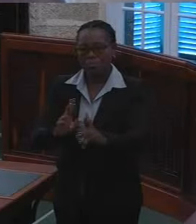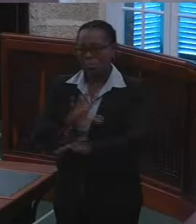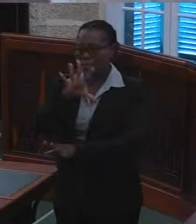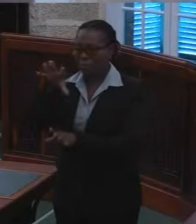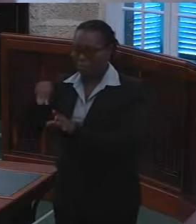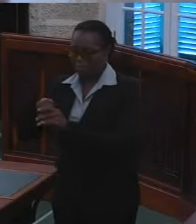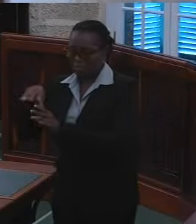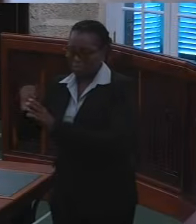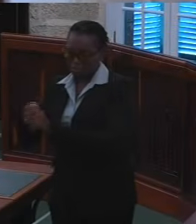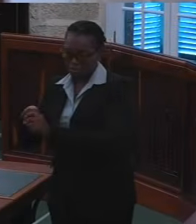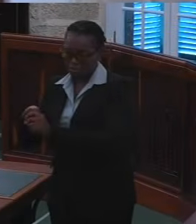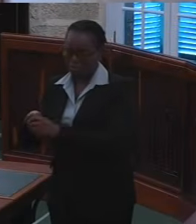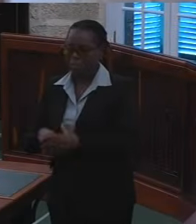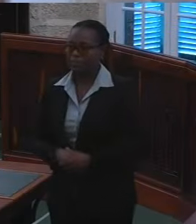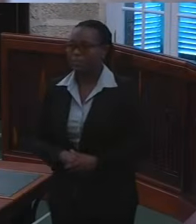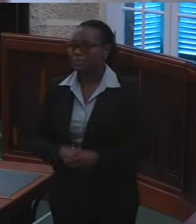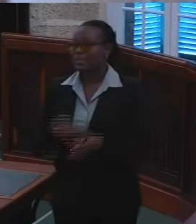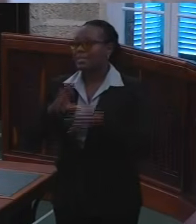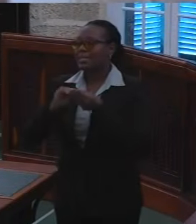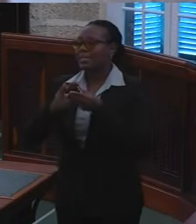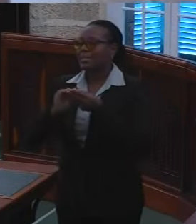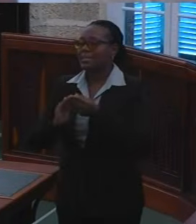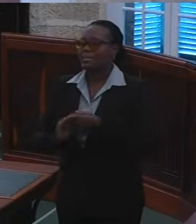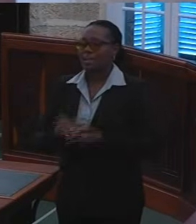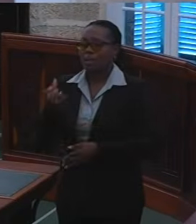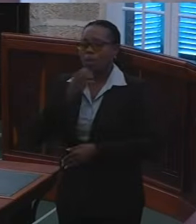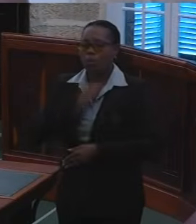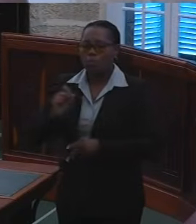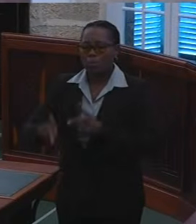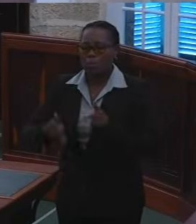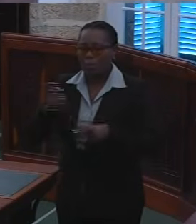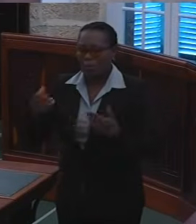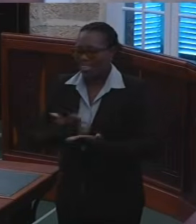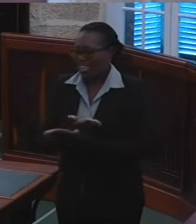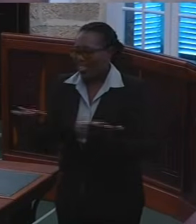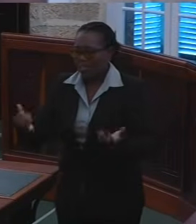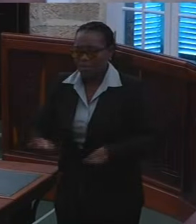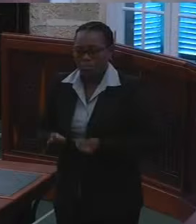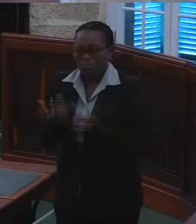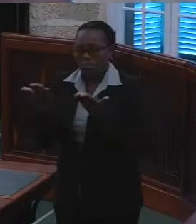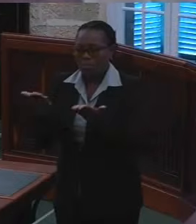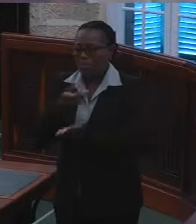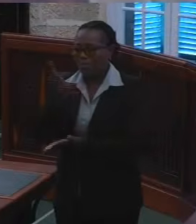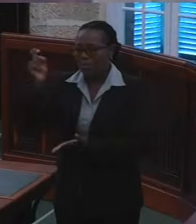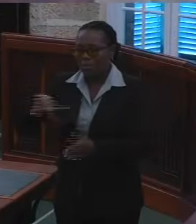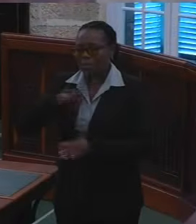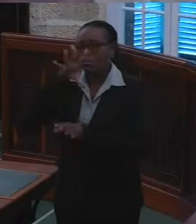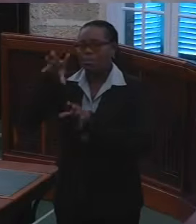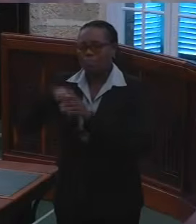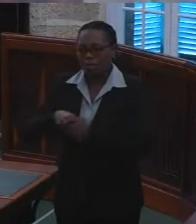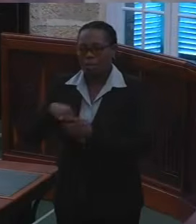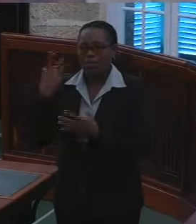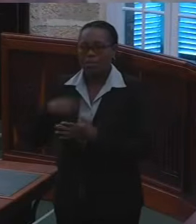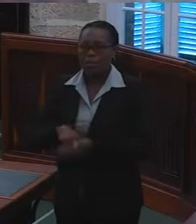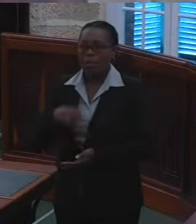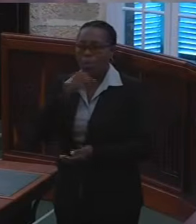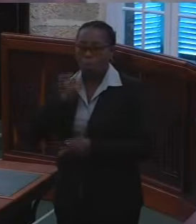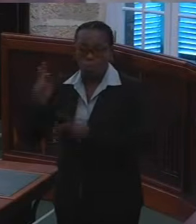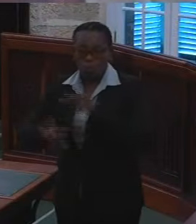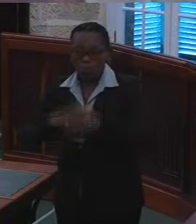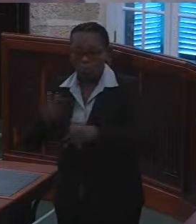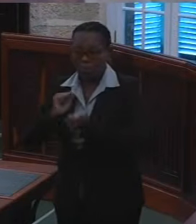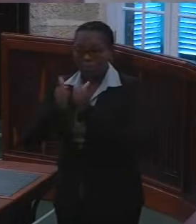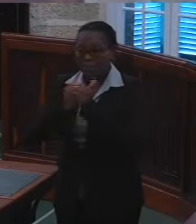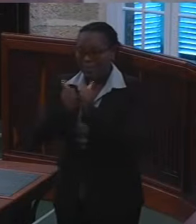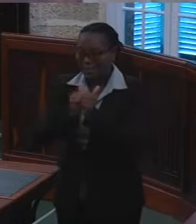said already that the elderly must be able to participate in every single thing that Barbados has to offer, and that's why the Sin Against will become a reality under my